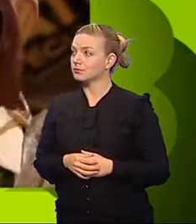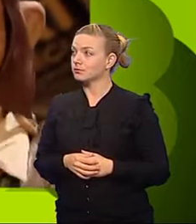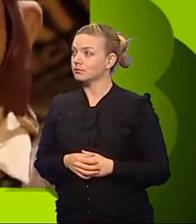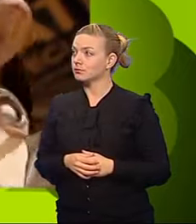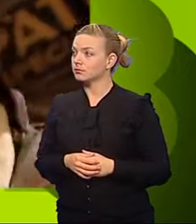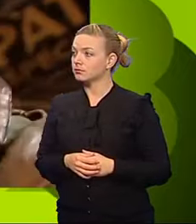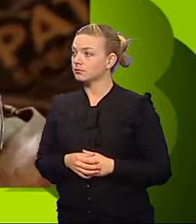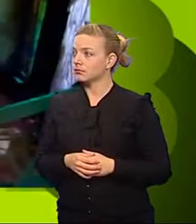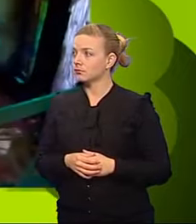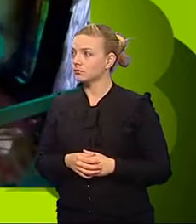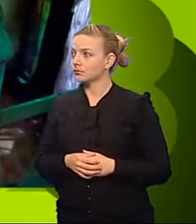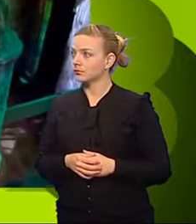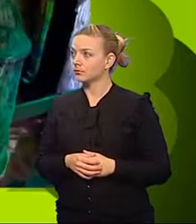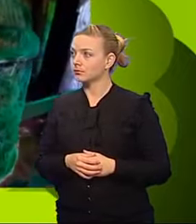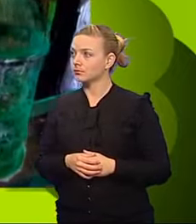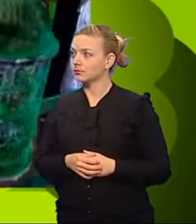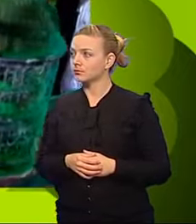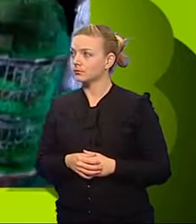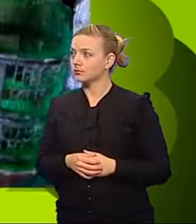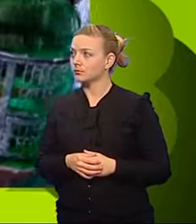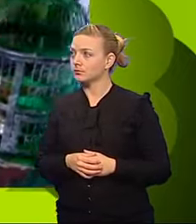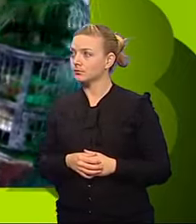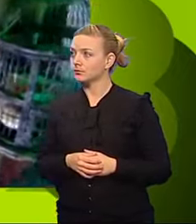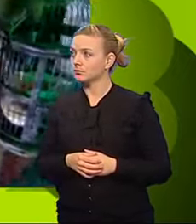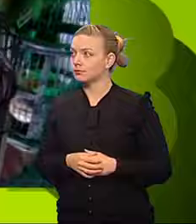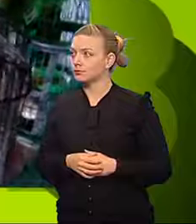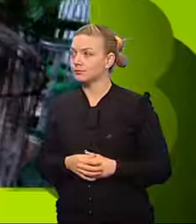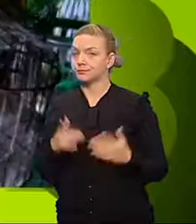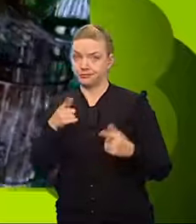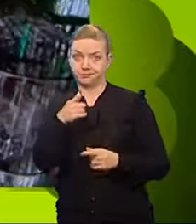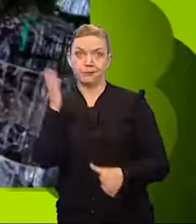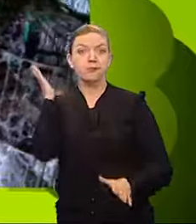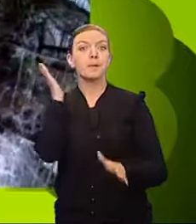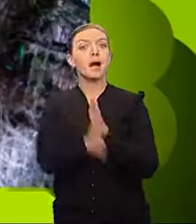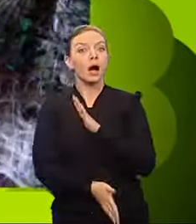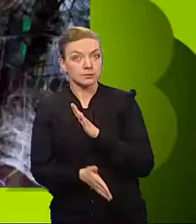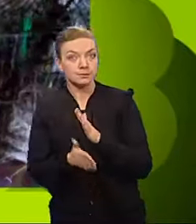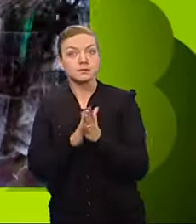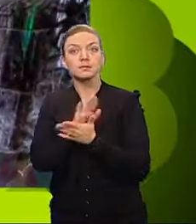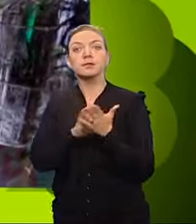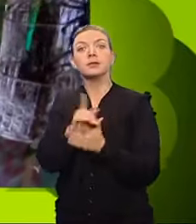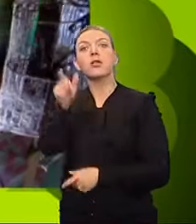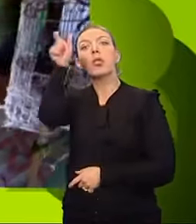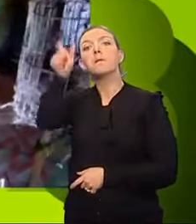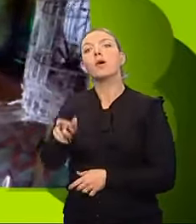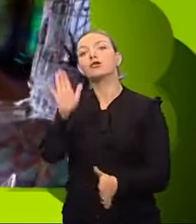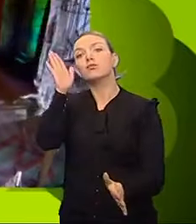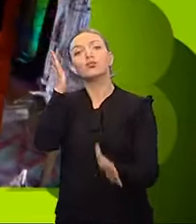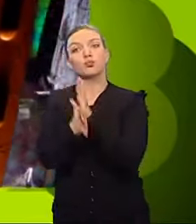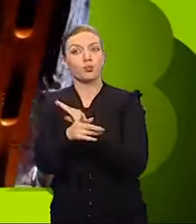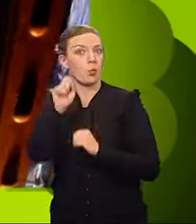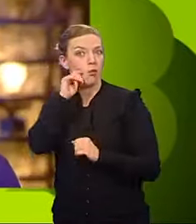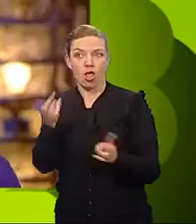S. You have passed. Therefore, the saboteur is automatically locked in the room.